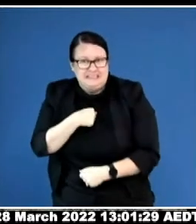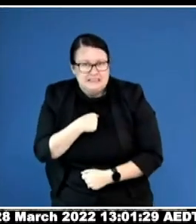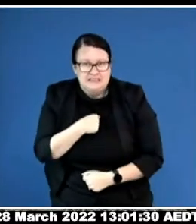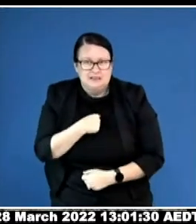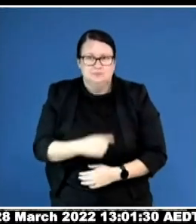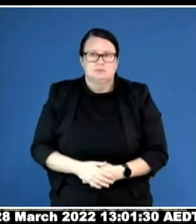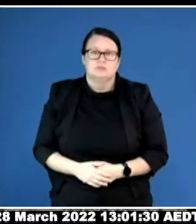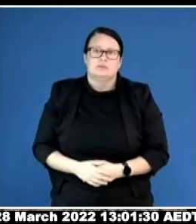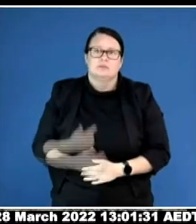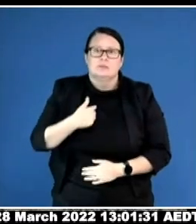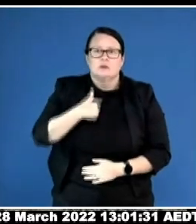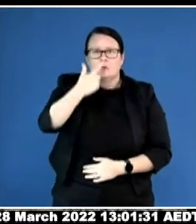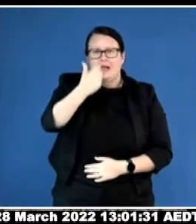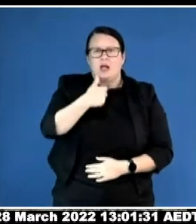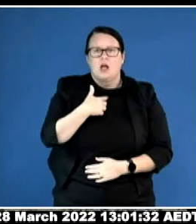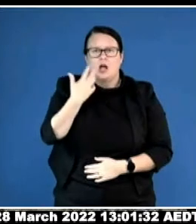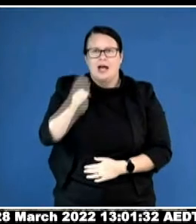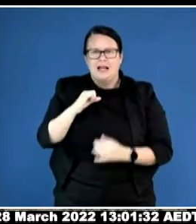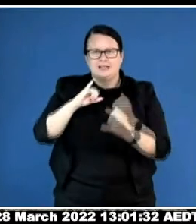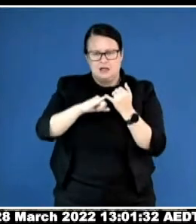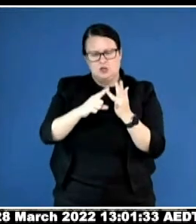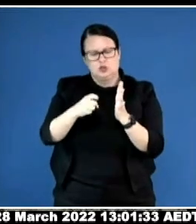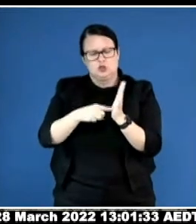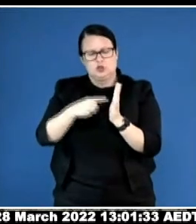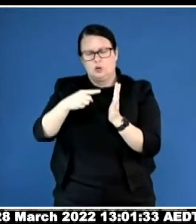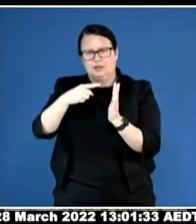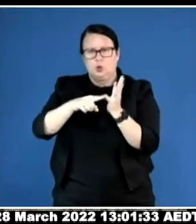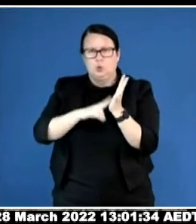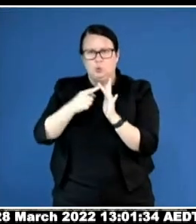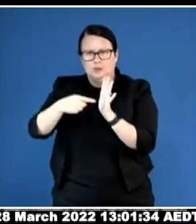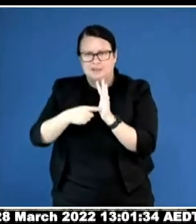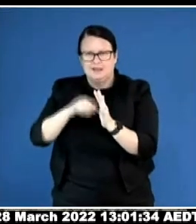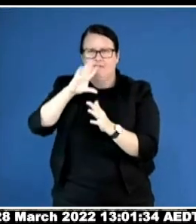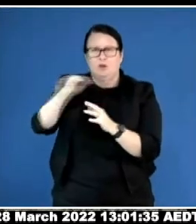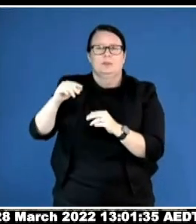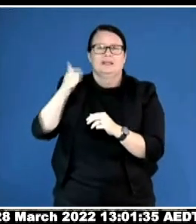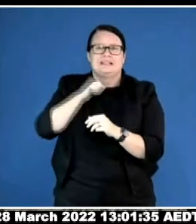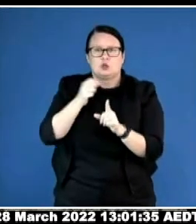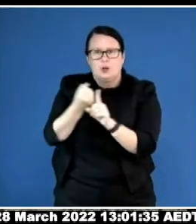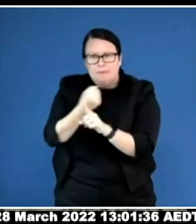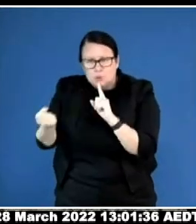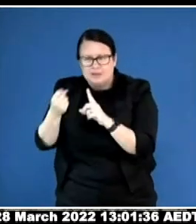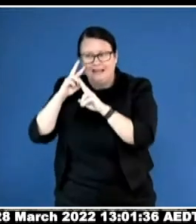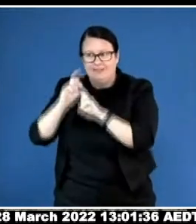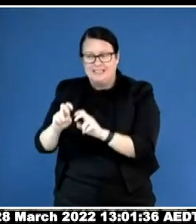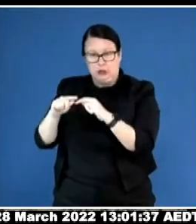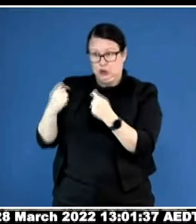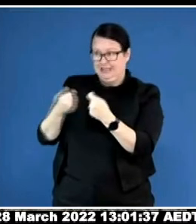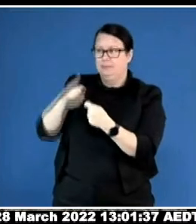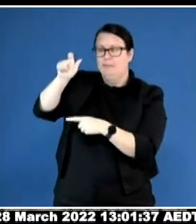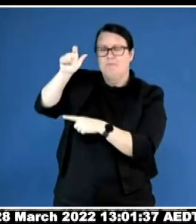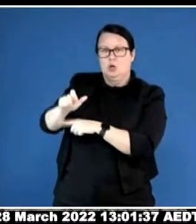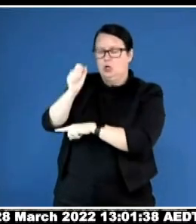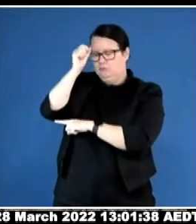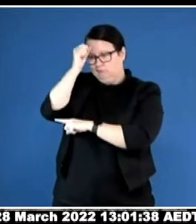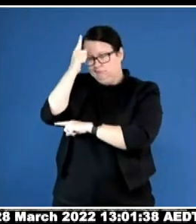SOCET unit, a sexual assault and child abuse investigation team, who understood that it might